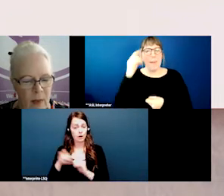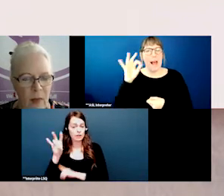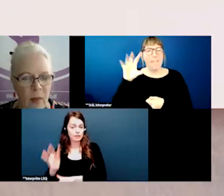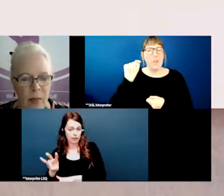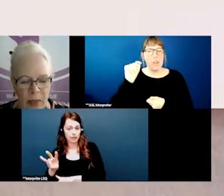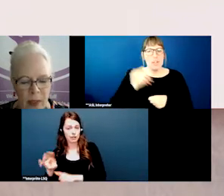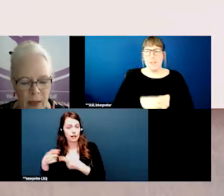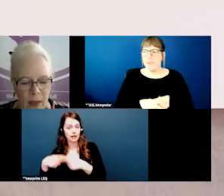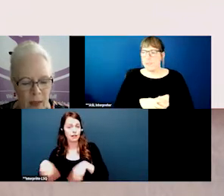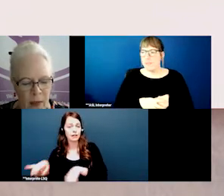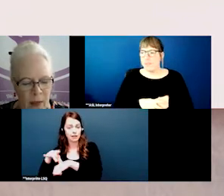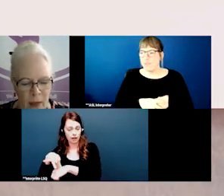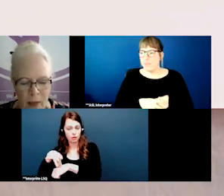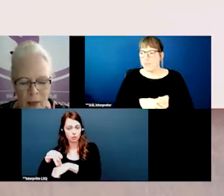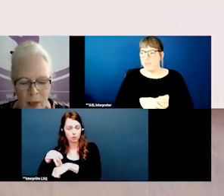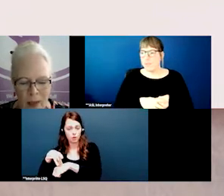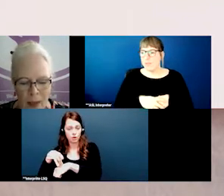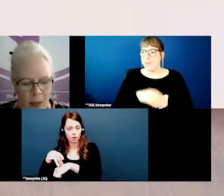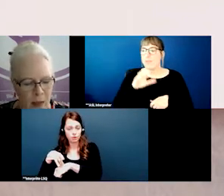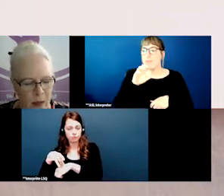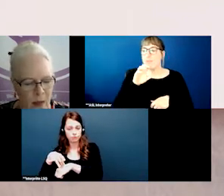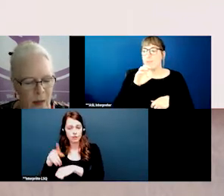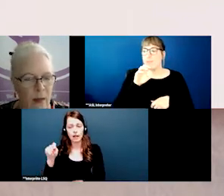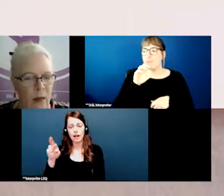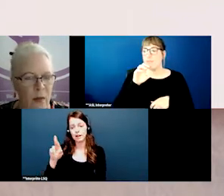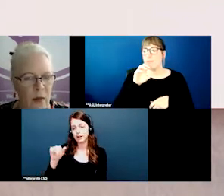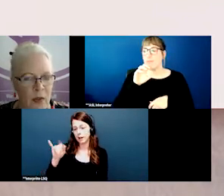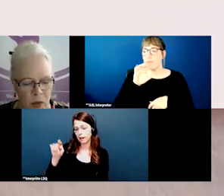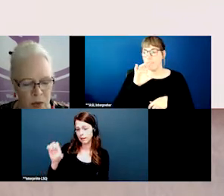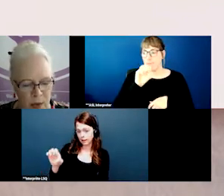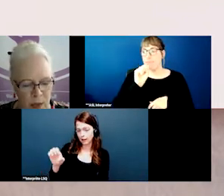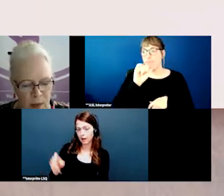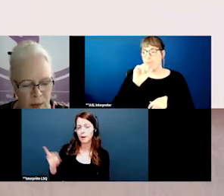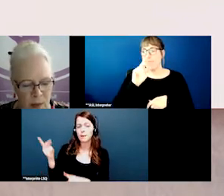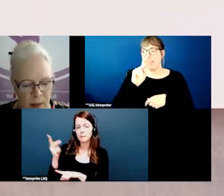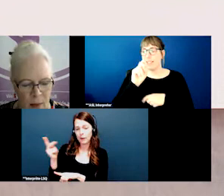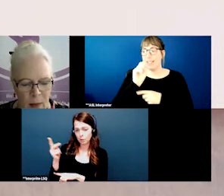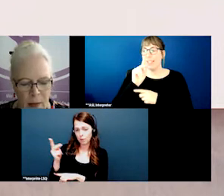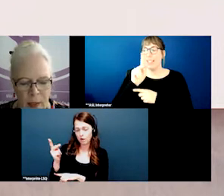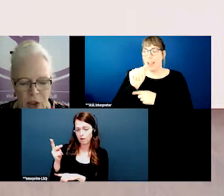Siksika, Piikani, Kainai, the